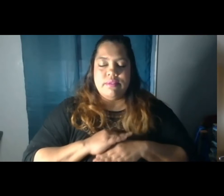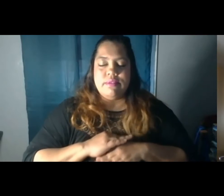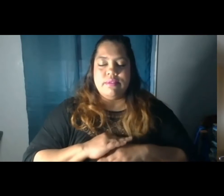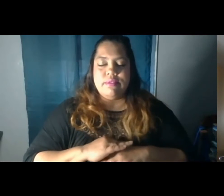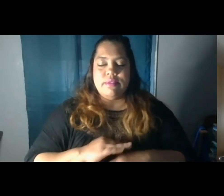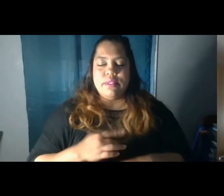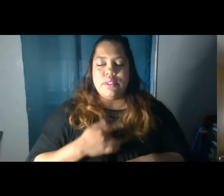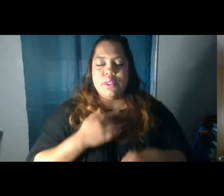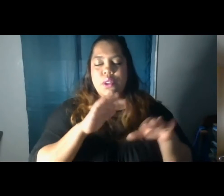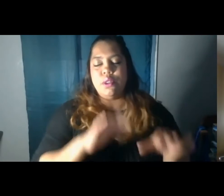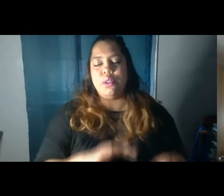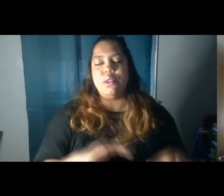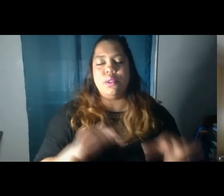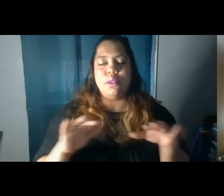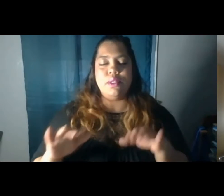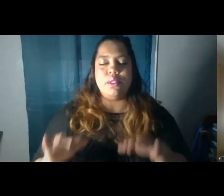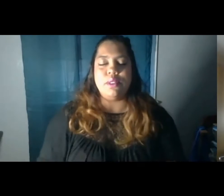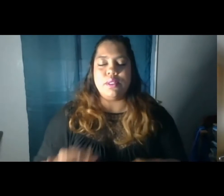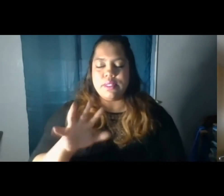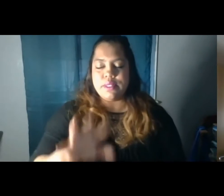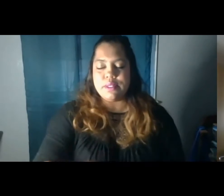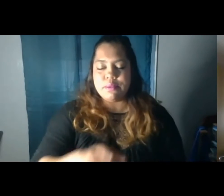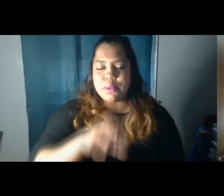and just breathing in the goodness that is life.